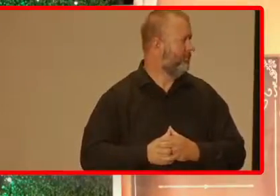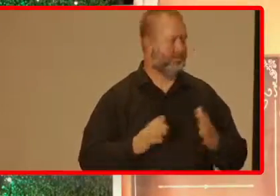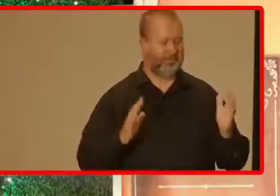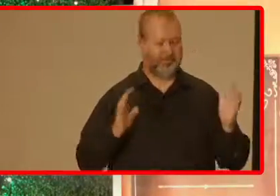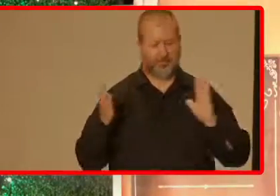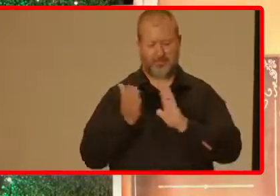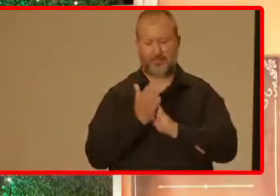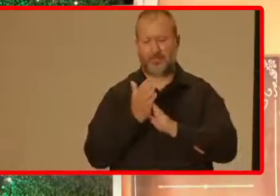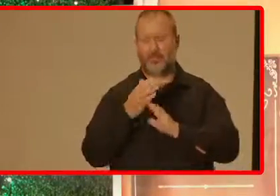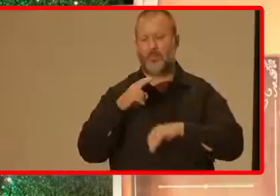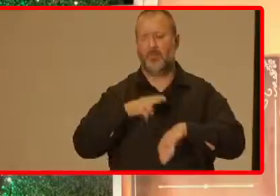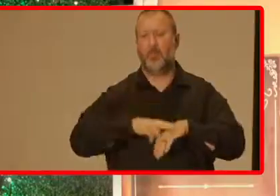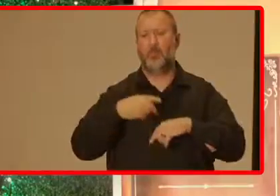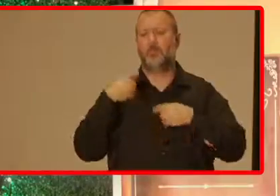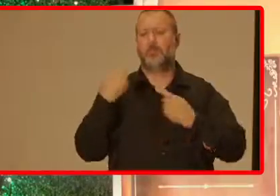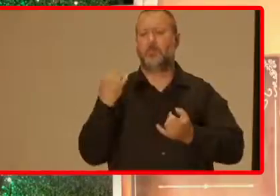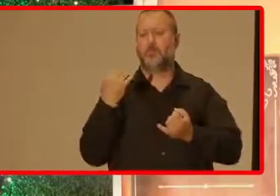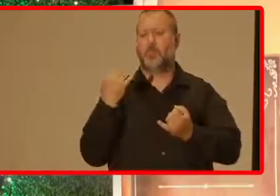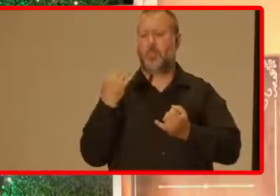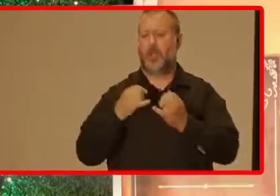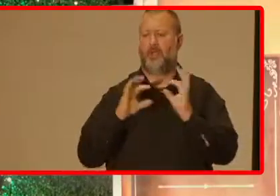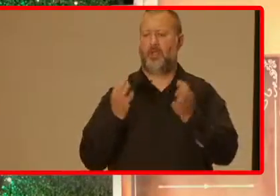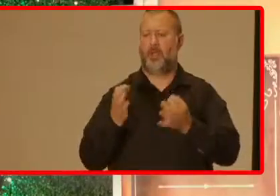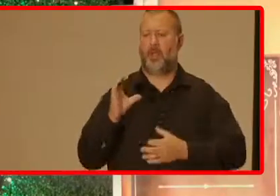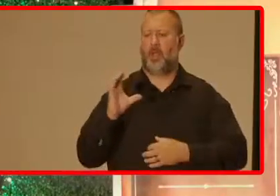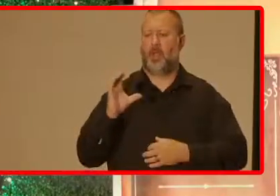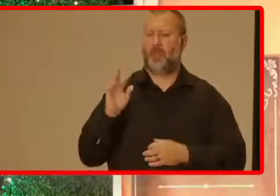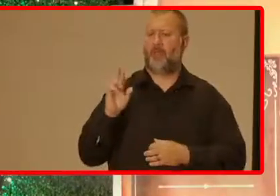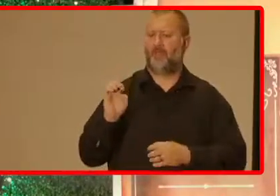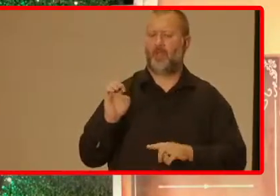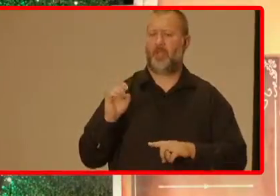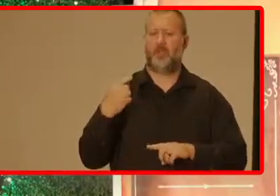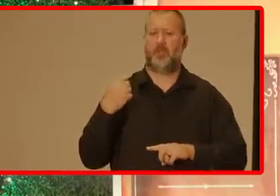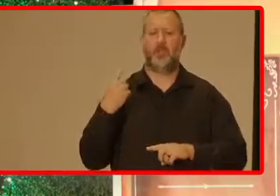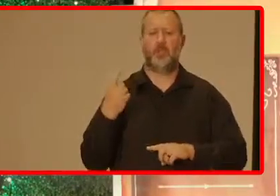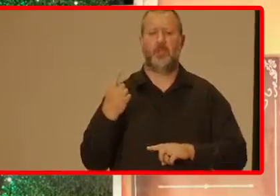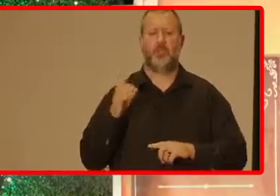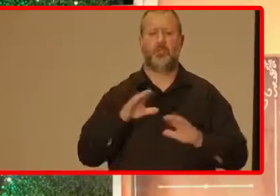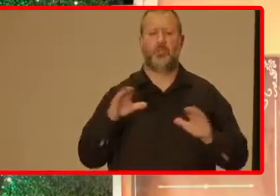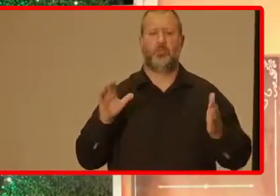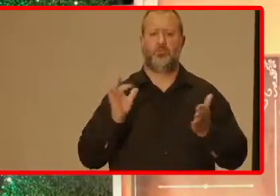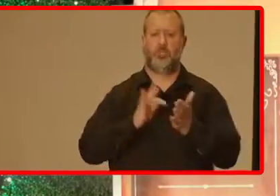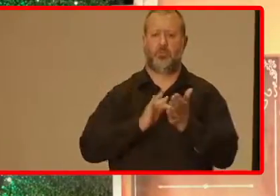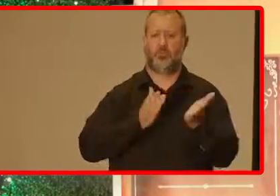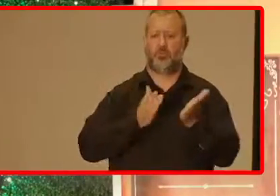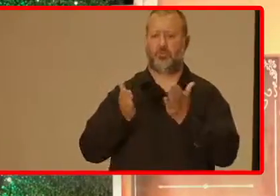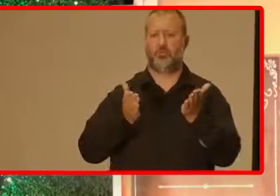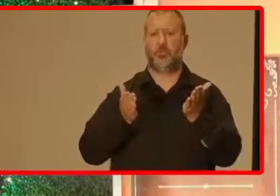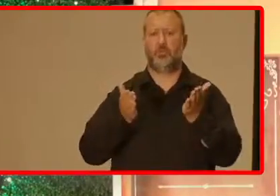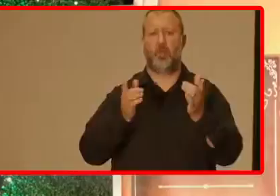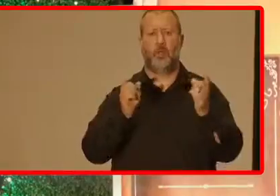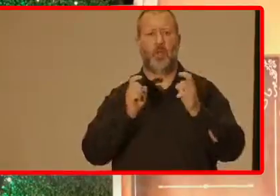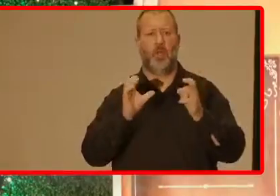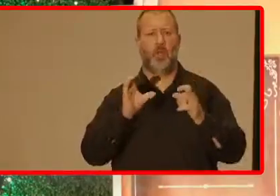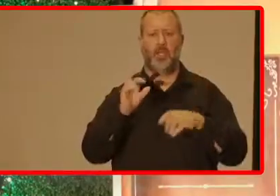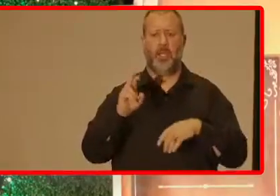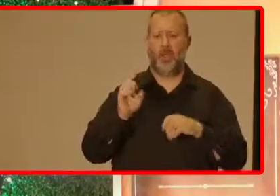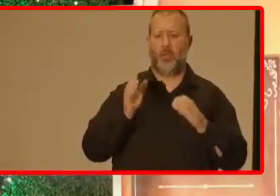Of course, since the last Family Cafe, the Children's Medical Services Managed Care